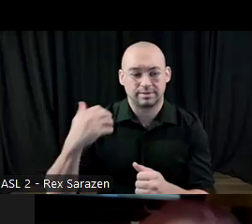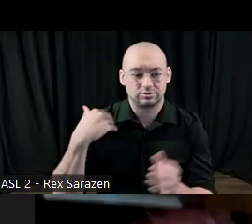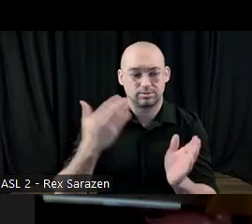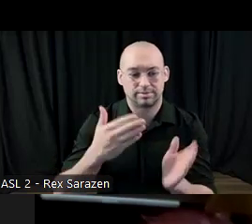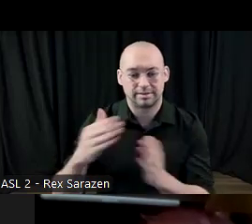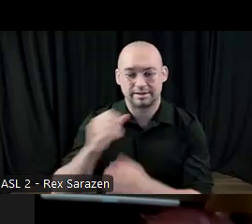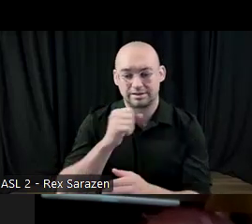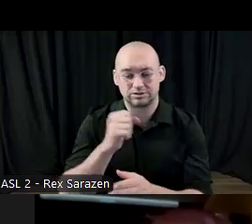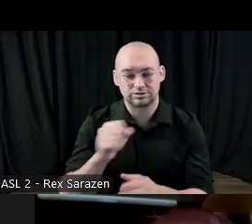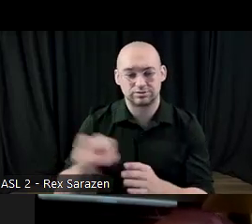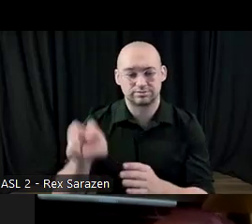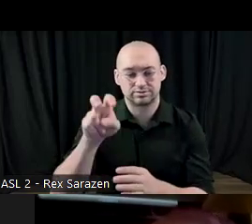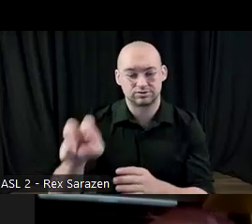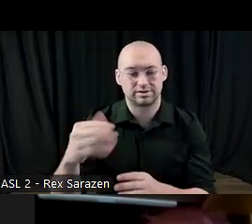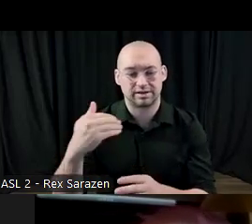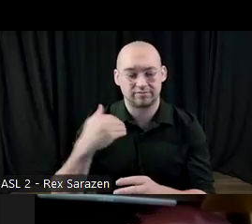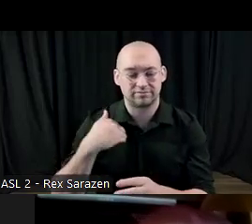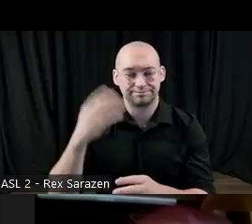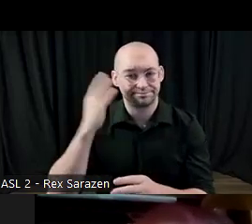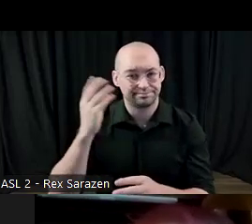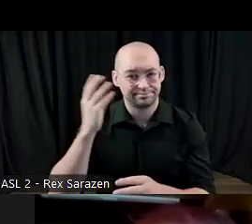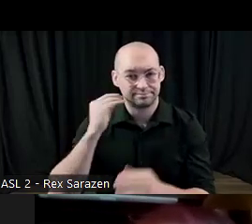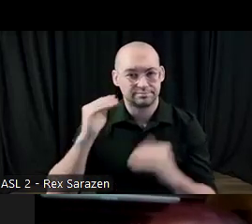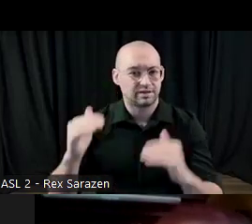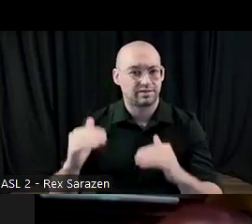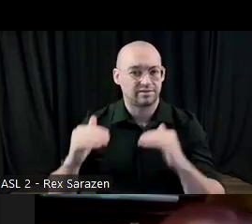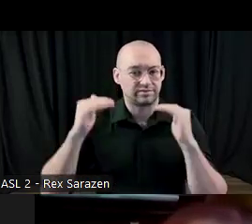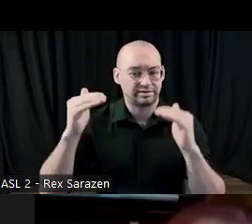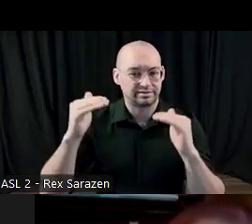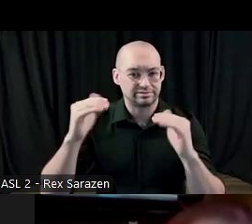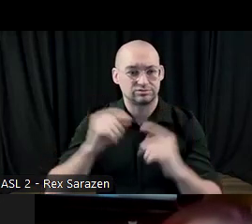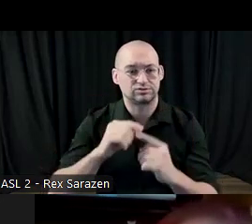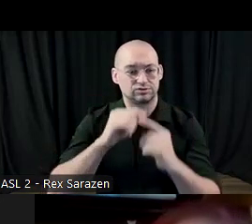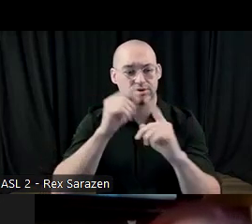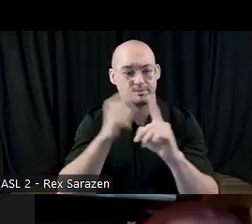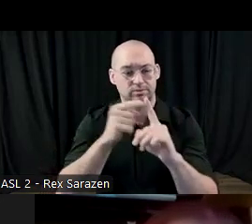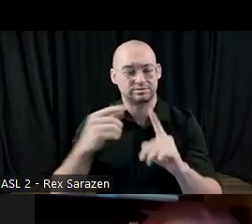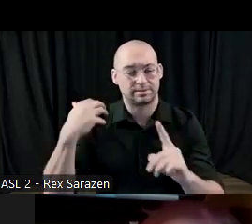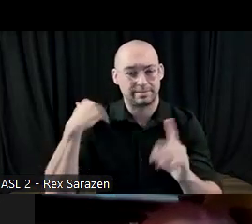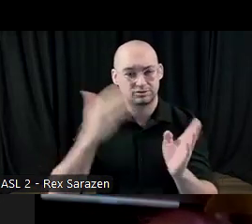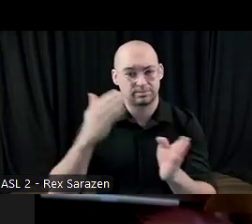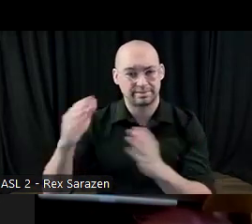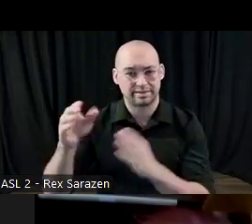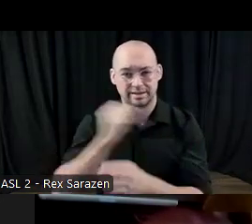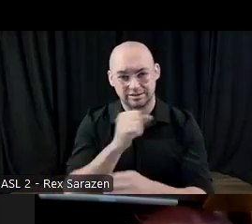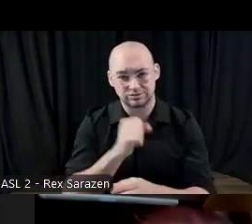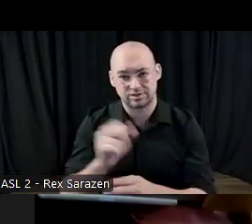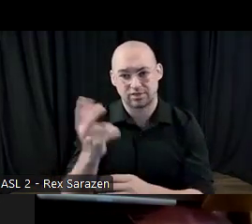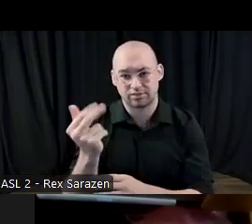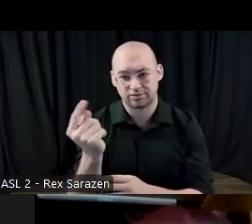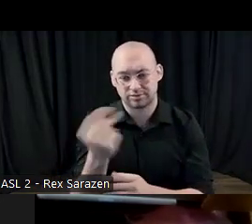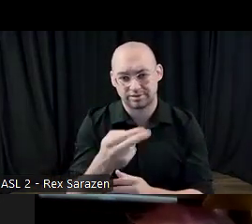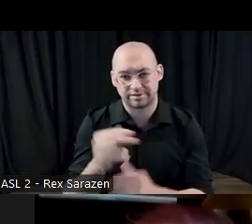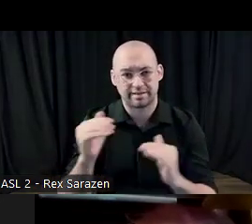transportation, we have been elevating certain points with the master plan on aging, and 13 is to elevate